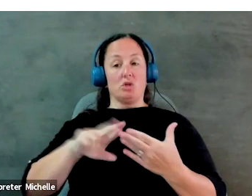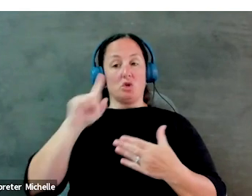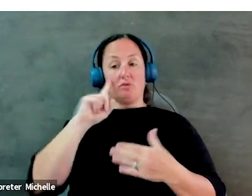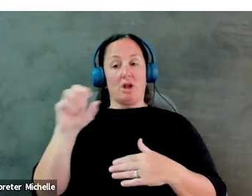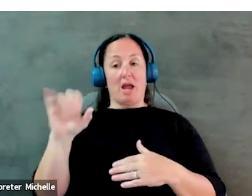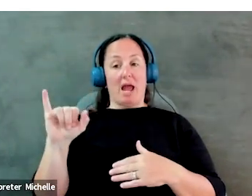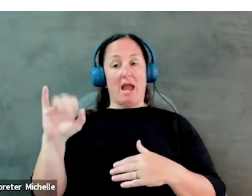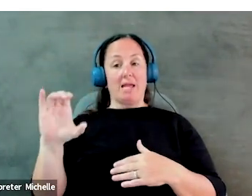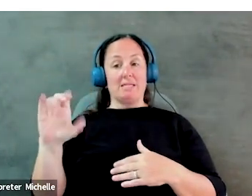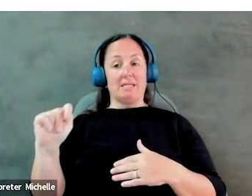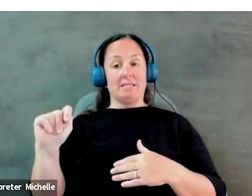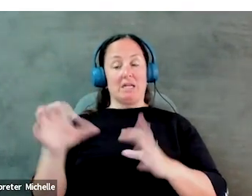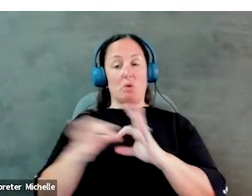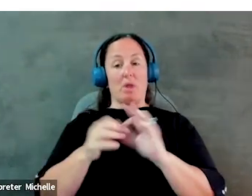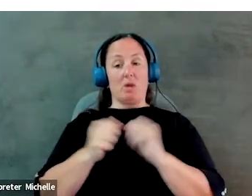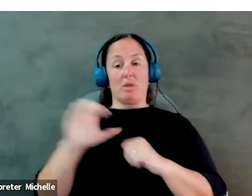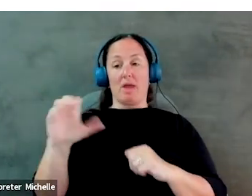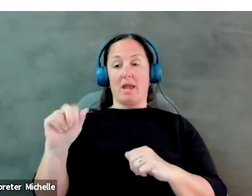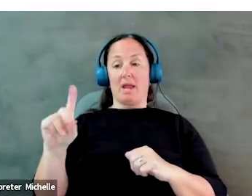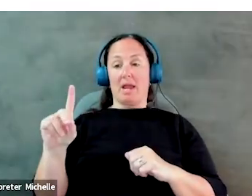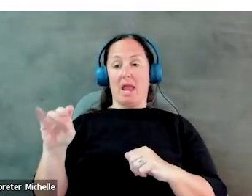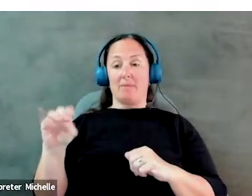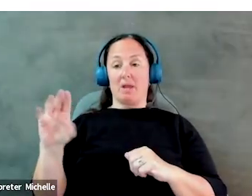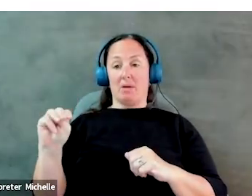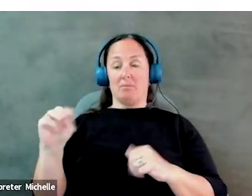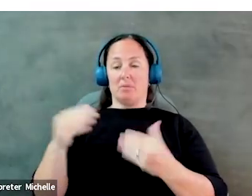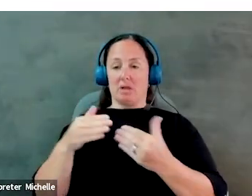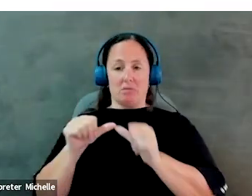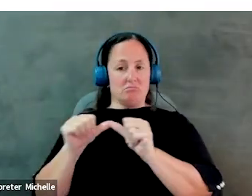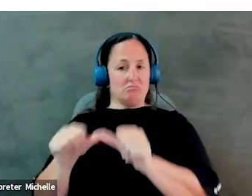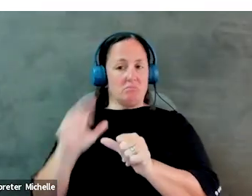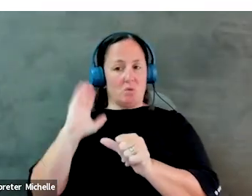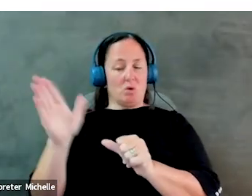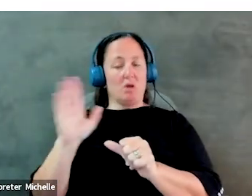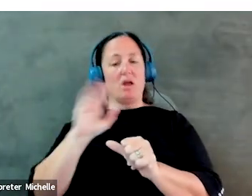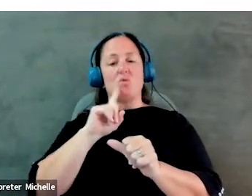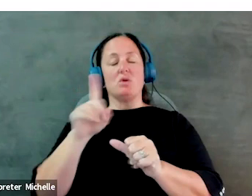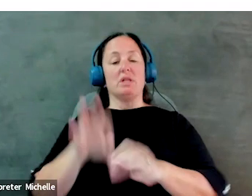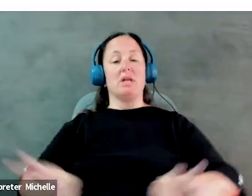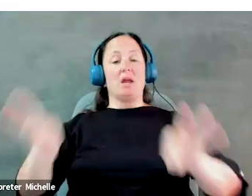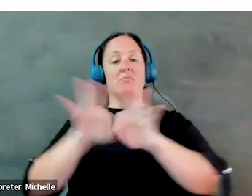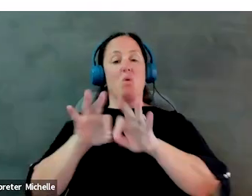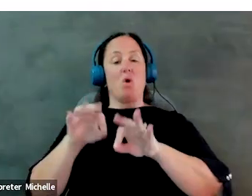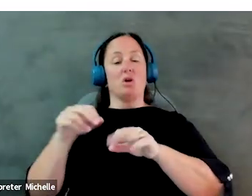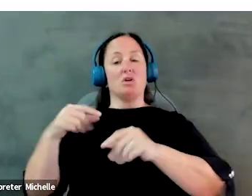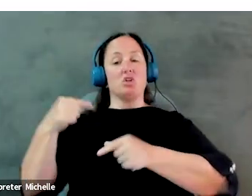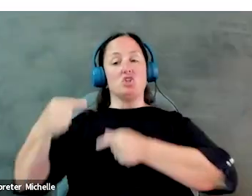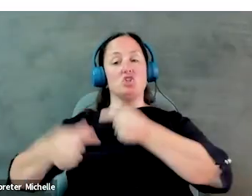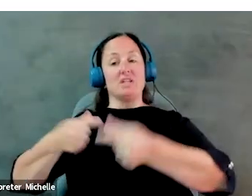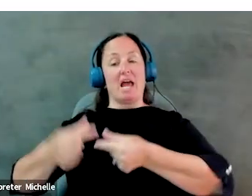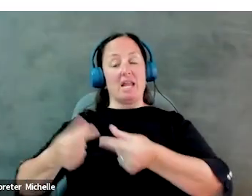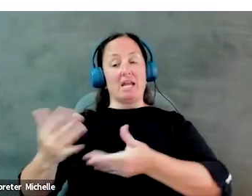in the ICT about cadmium is ongoing. They have a very important